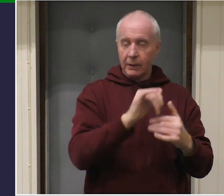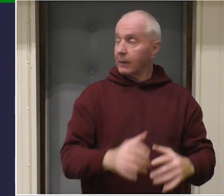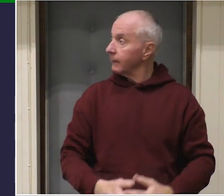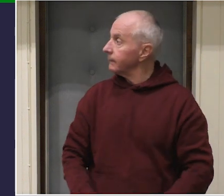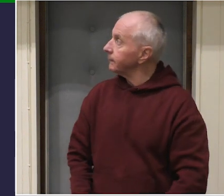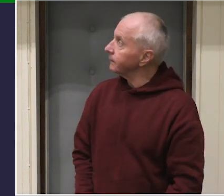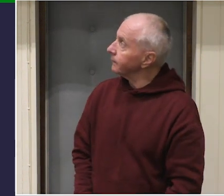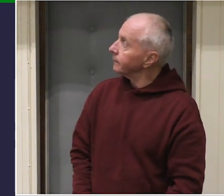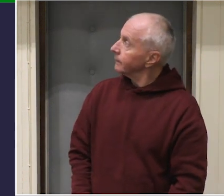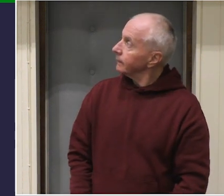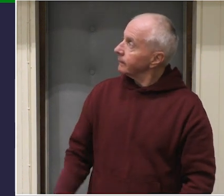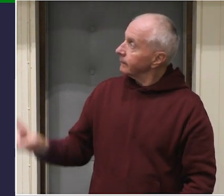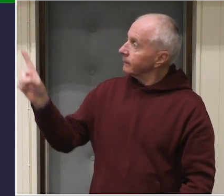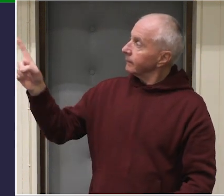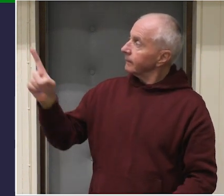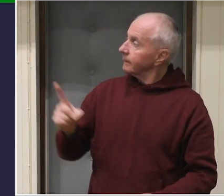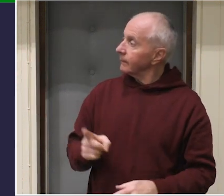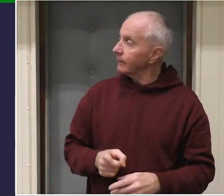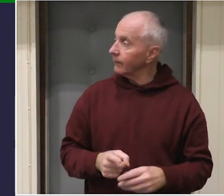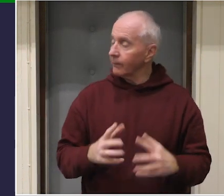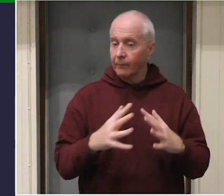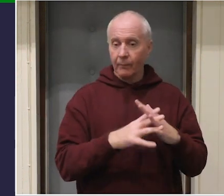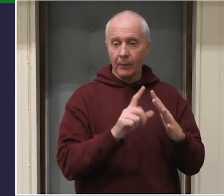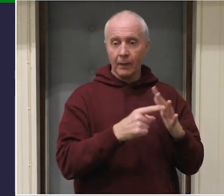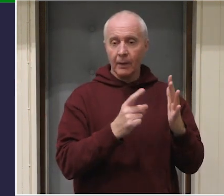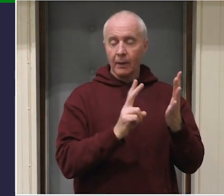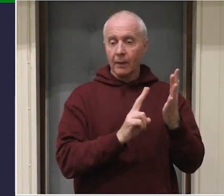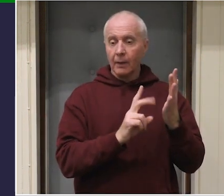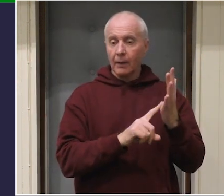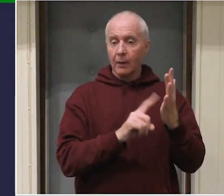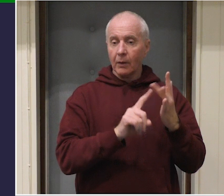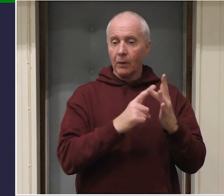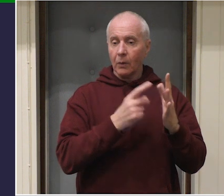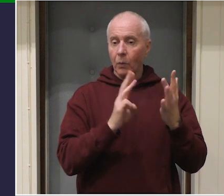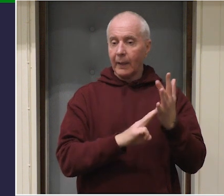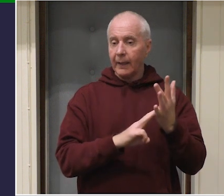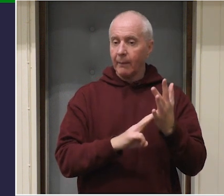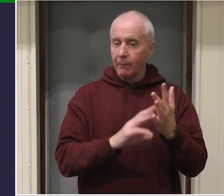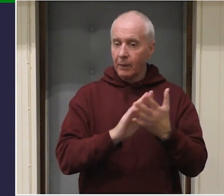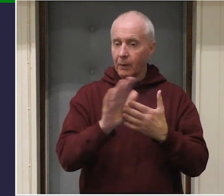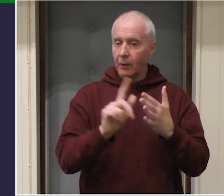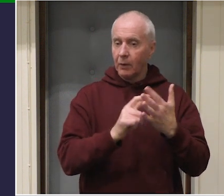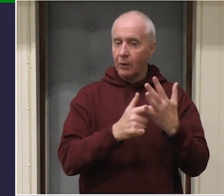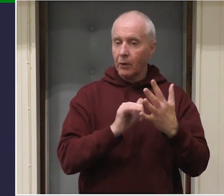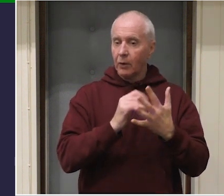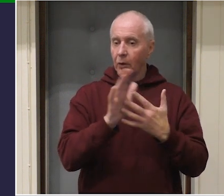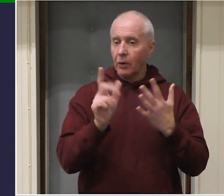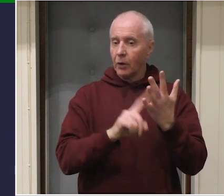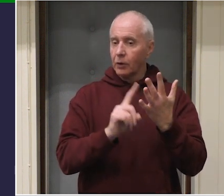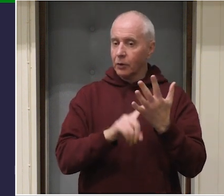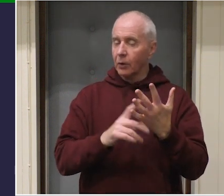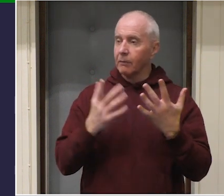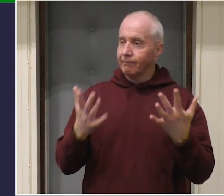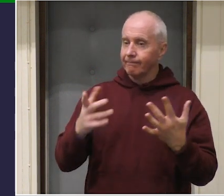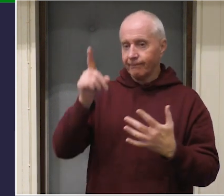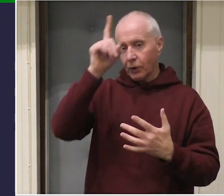Next, you will have heard of this person, William Herschel, who again one of the greatest British astronomers. He was German. He